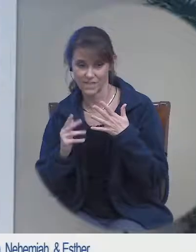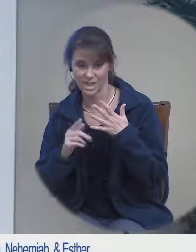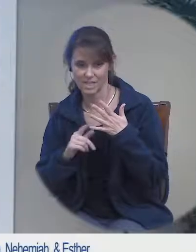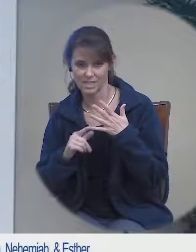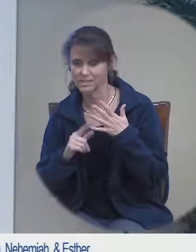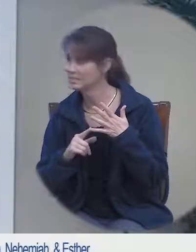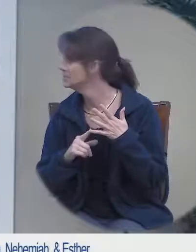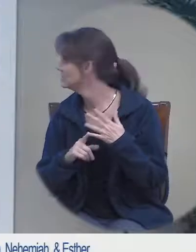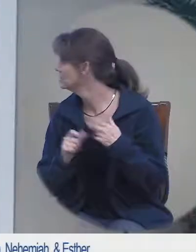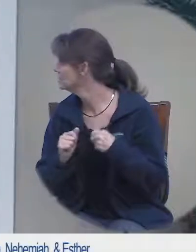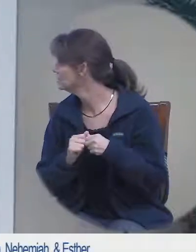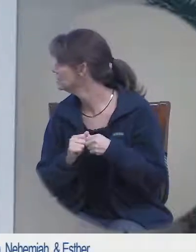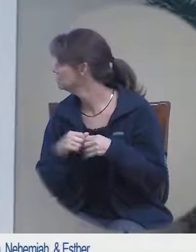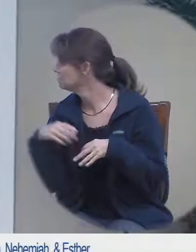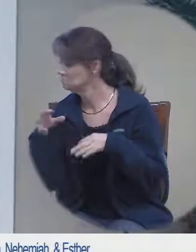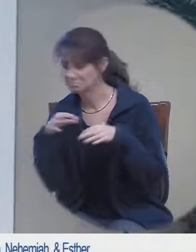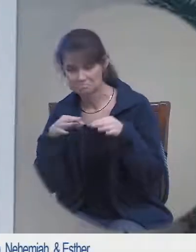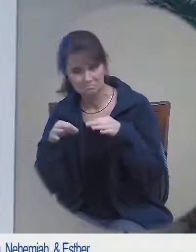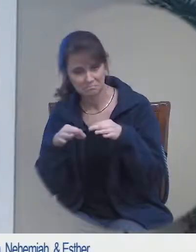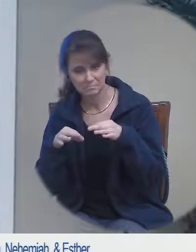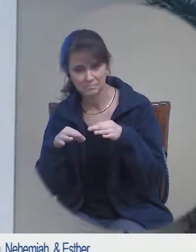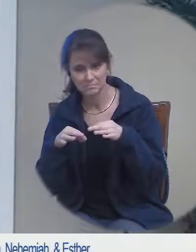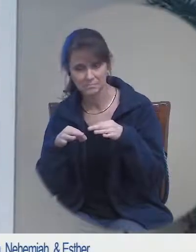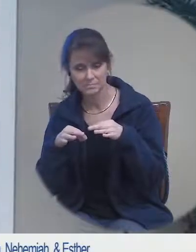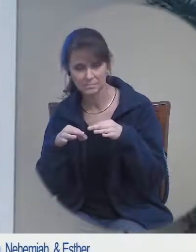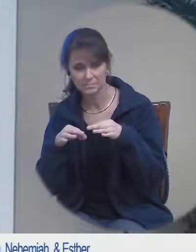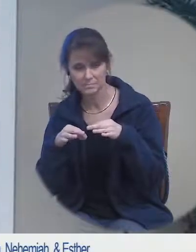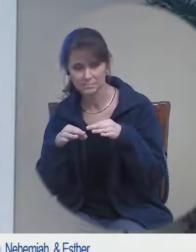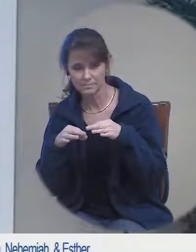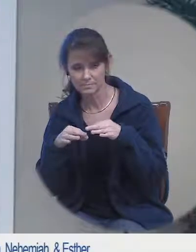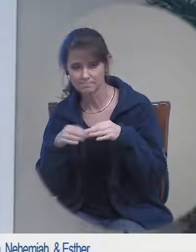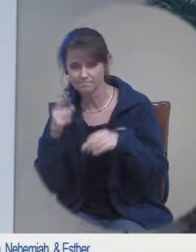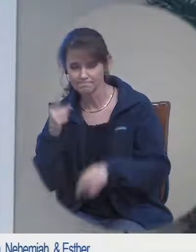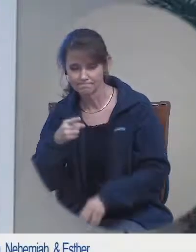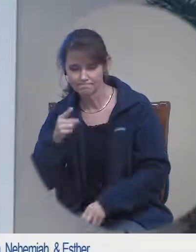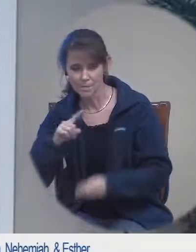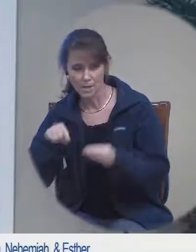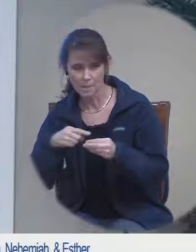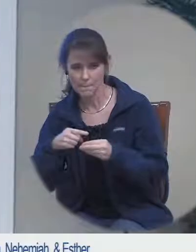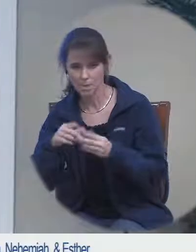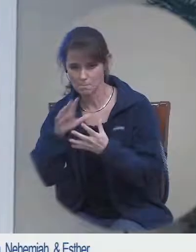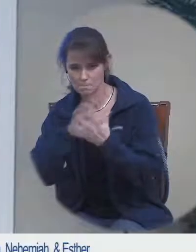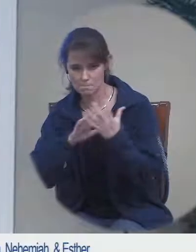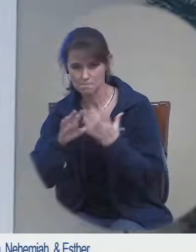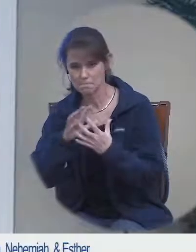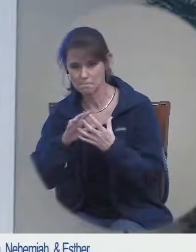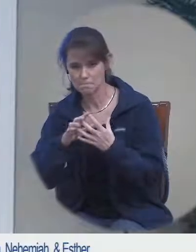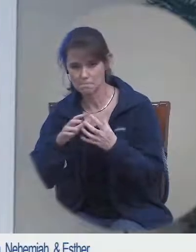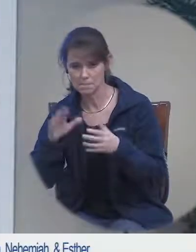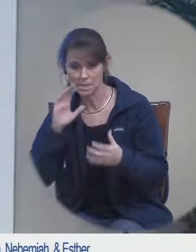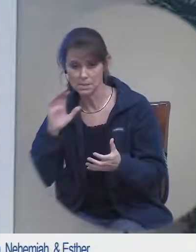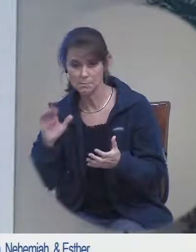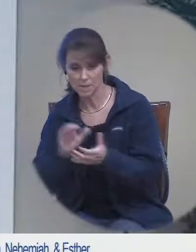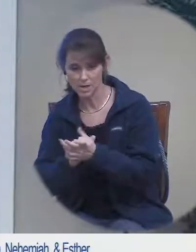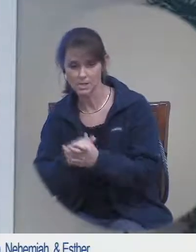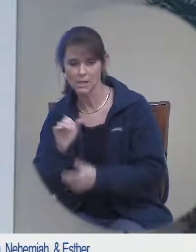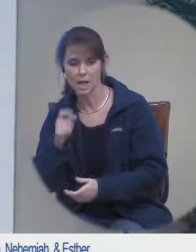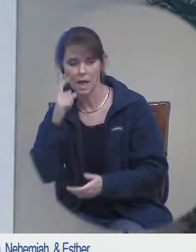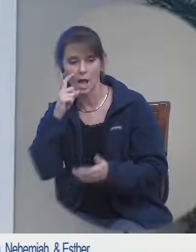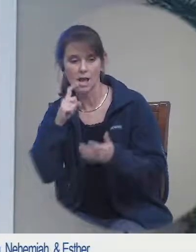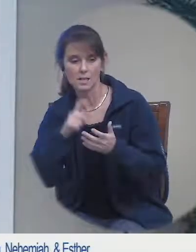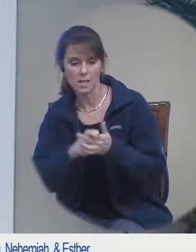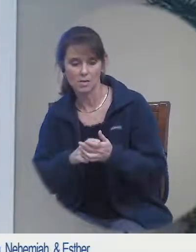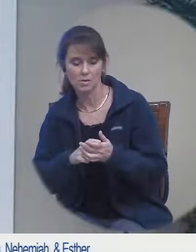marriages. He says in verse 23, he says, in those days I also saw the Jews had married women from